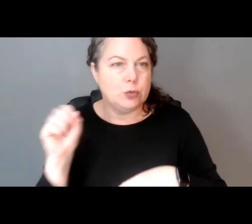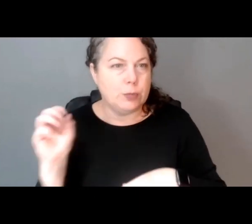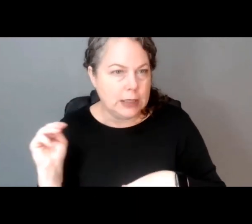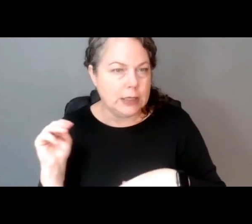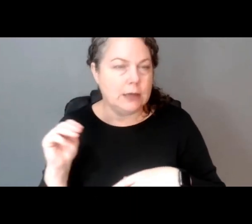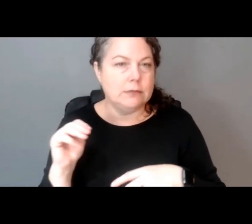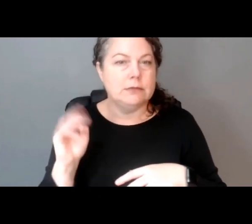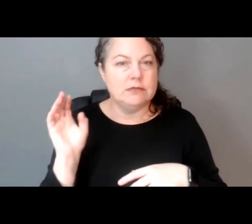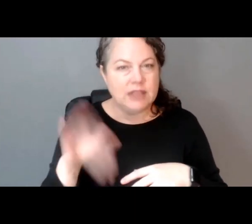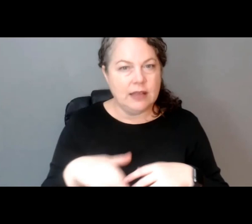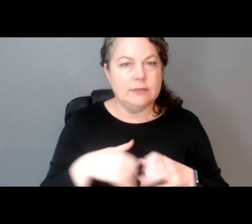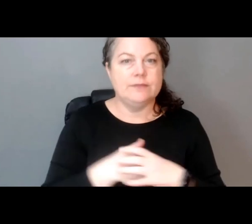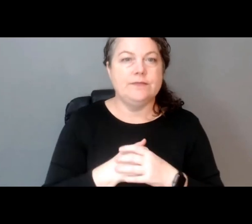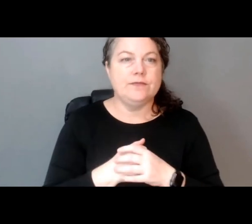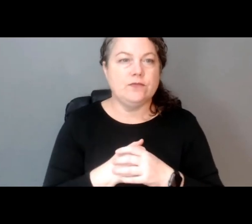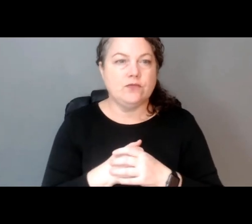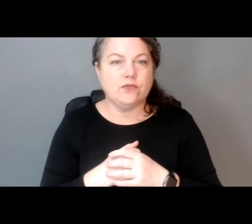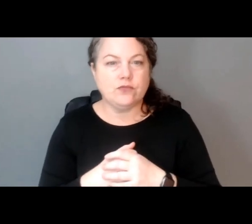everywhere else.